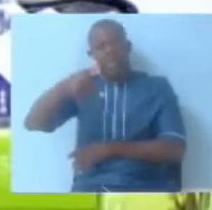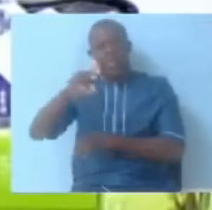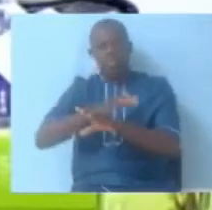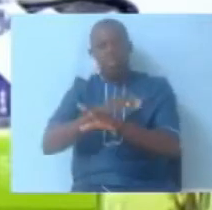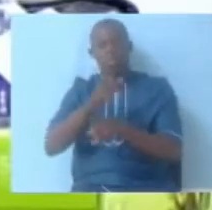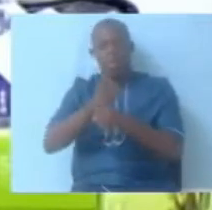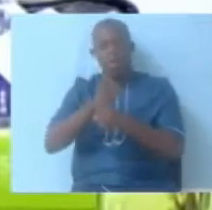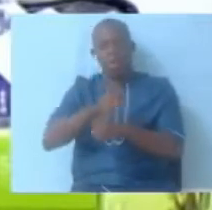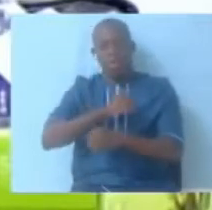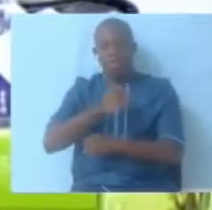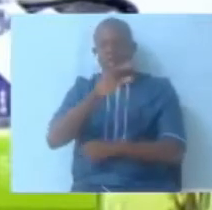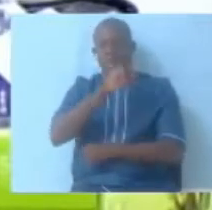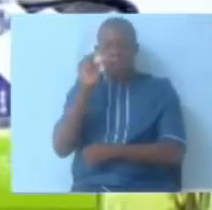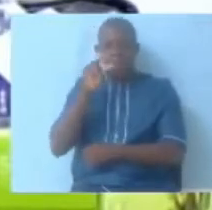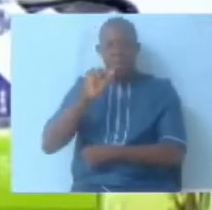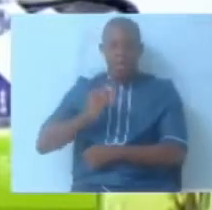Ogojafo.